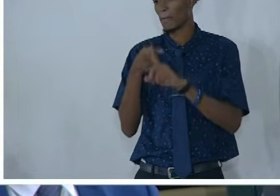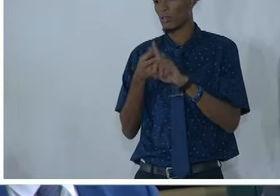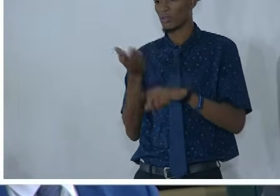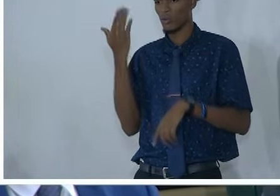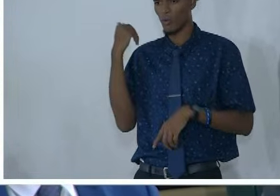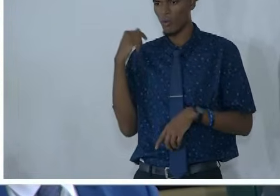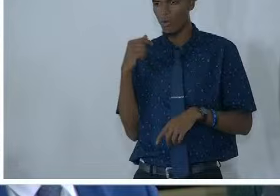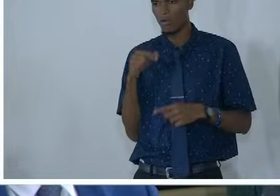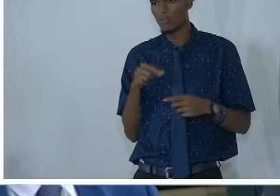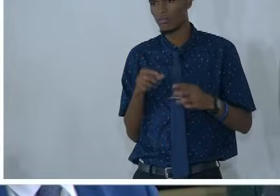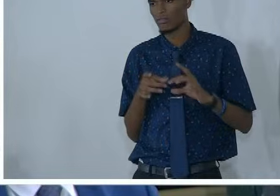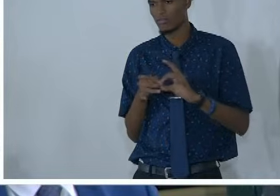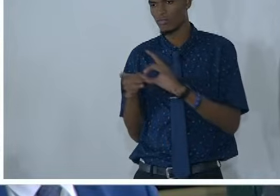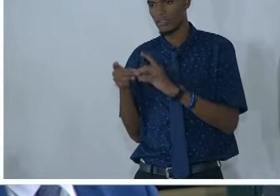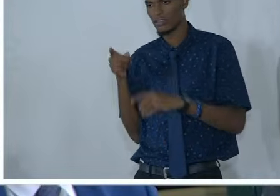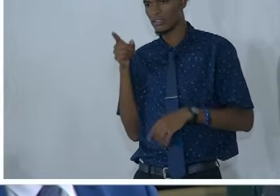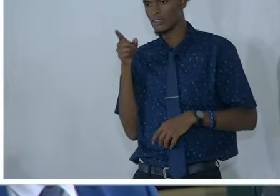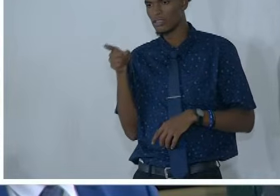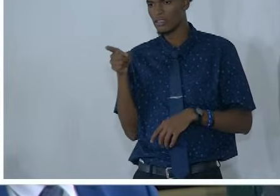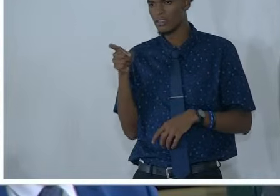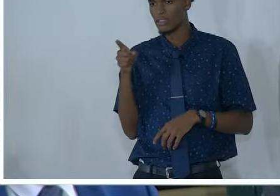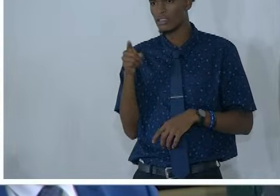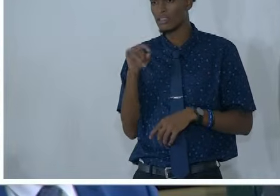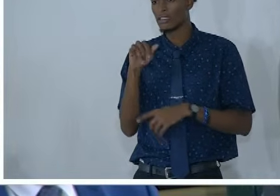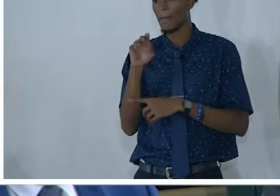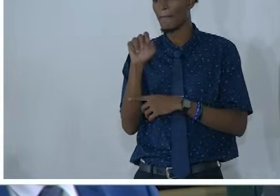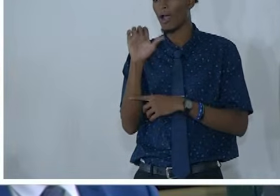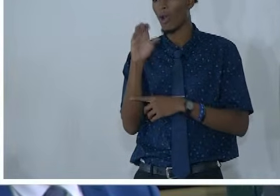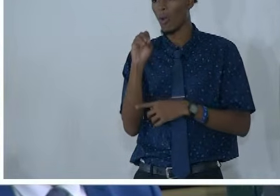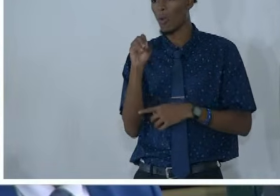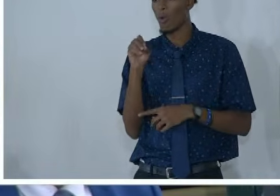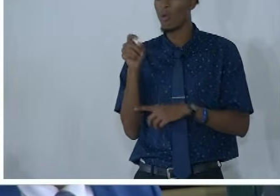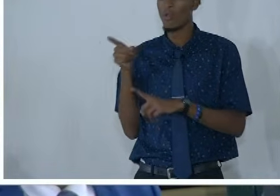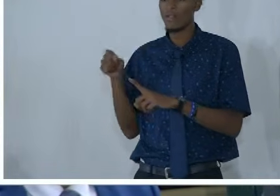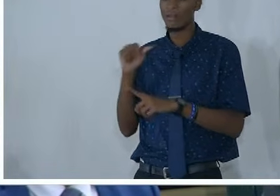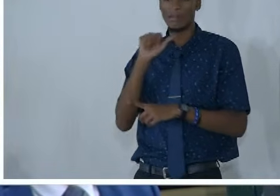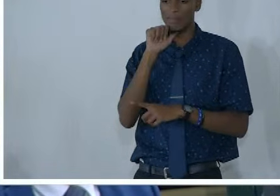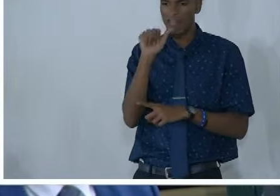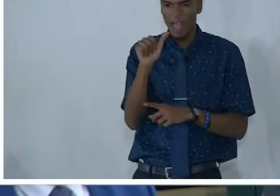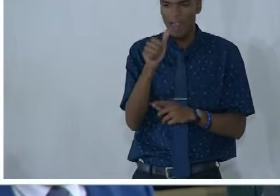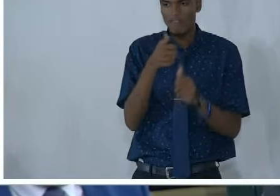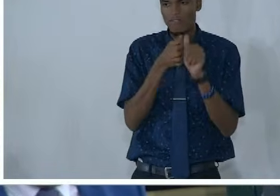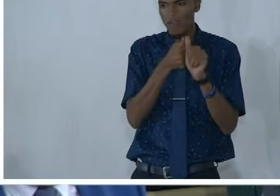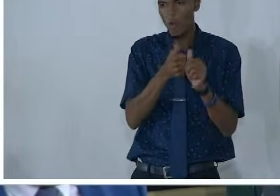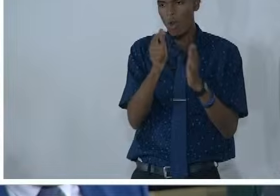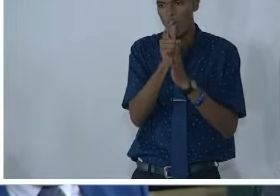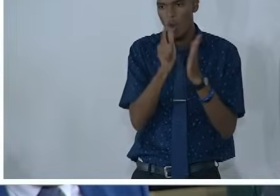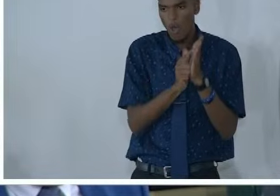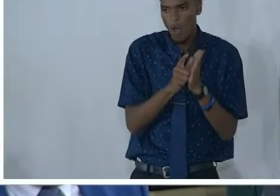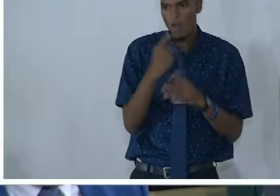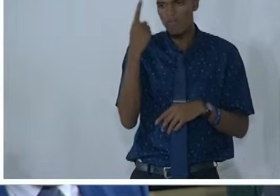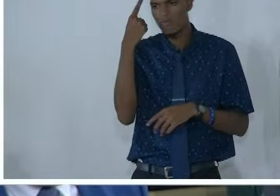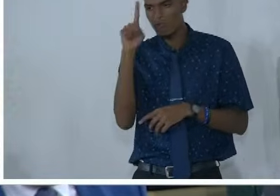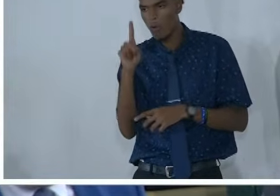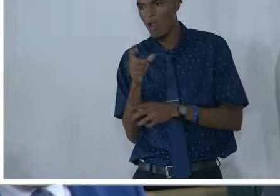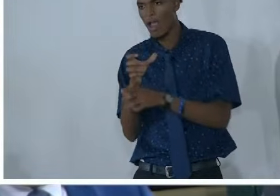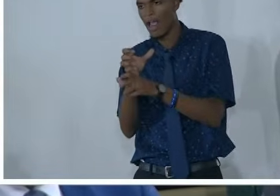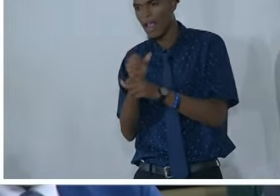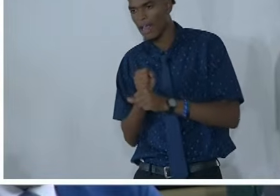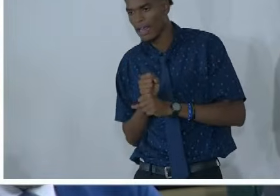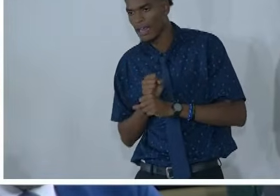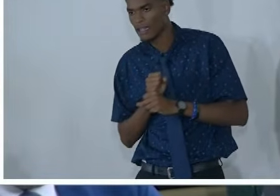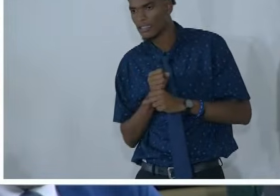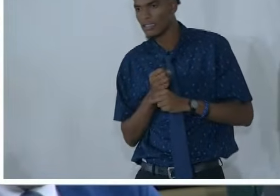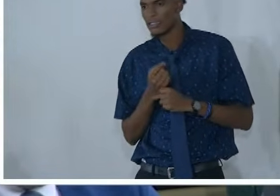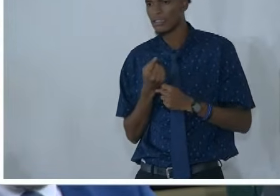to Jamaica, and they are not observing the law in terms of reclaiming pits within